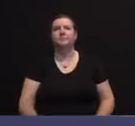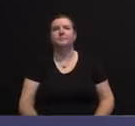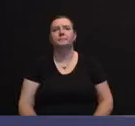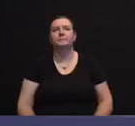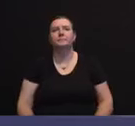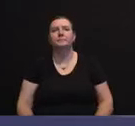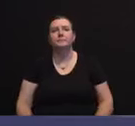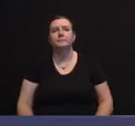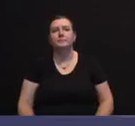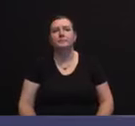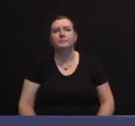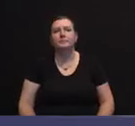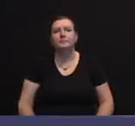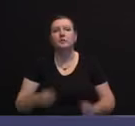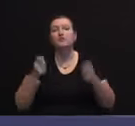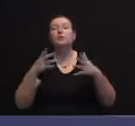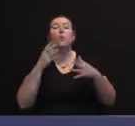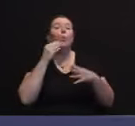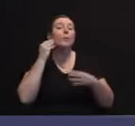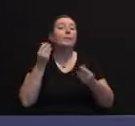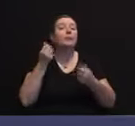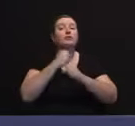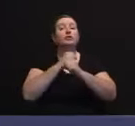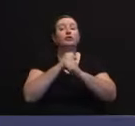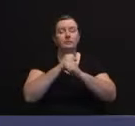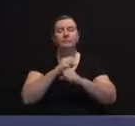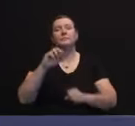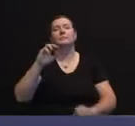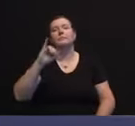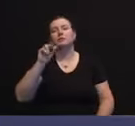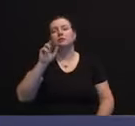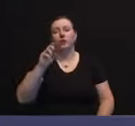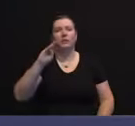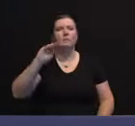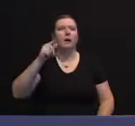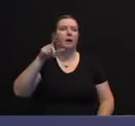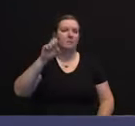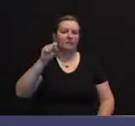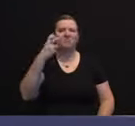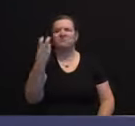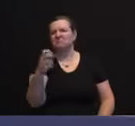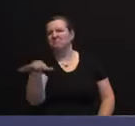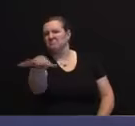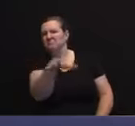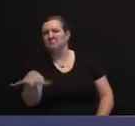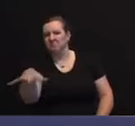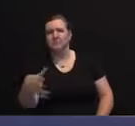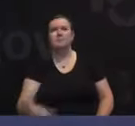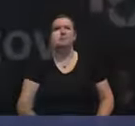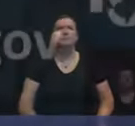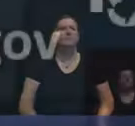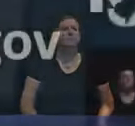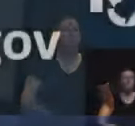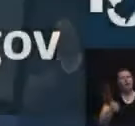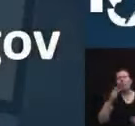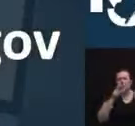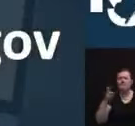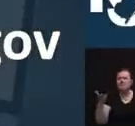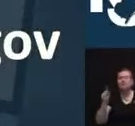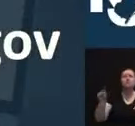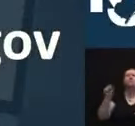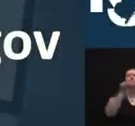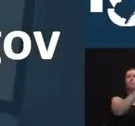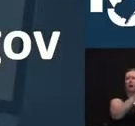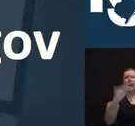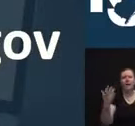Security and Preparedness, Jared Maples, our Chief Counsel, Paramel Garg, and others. Before I jump in, I want to give a shout